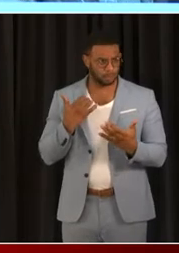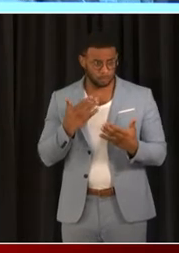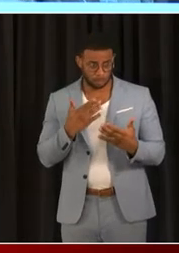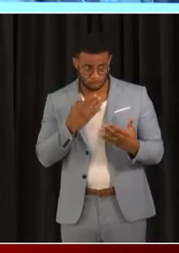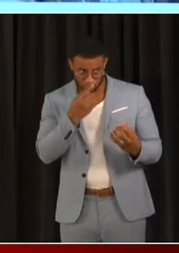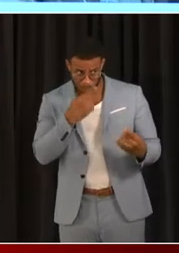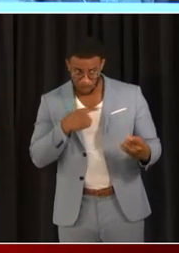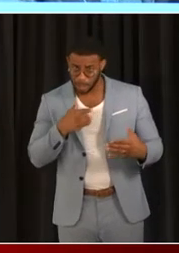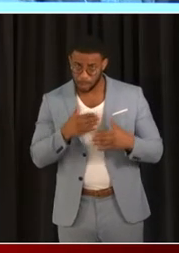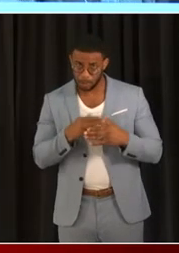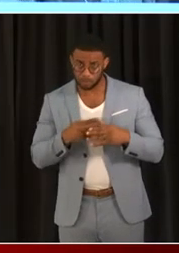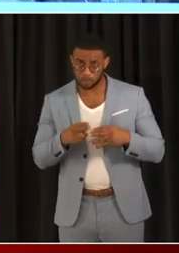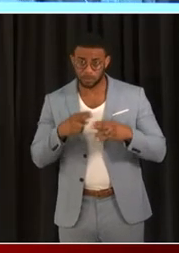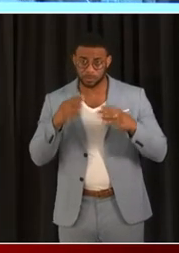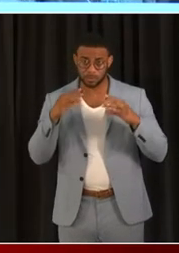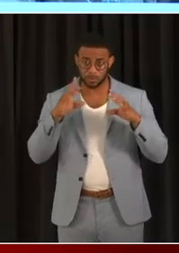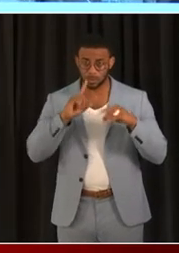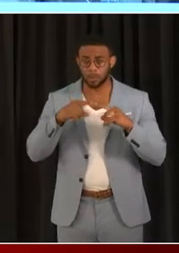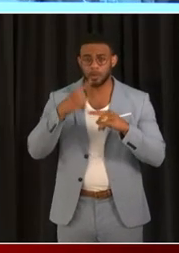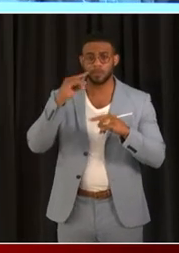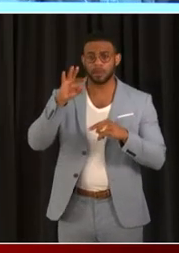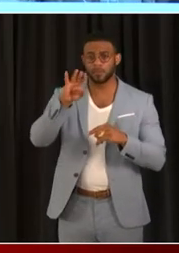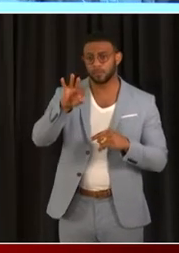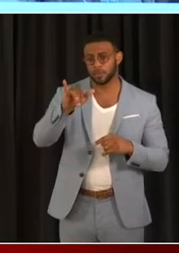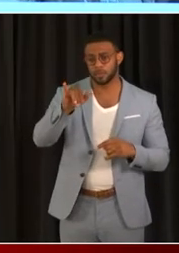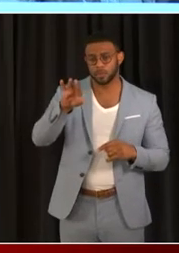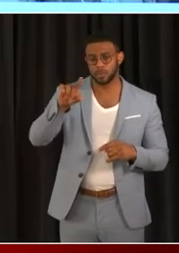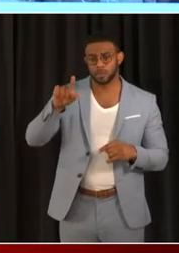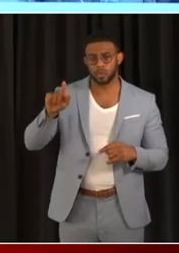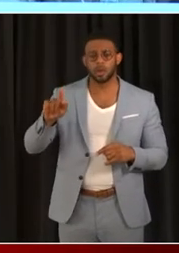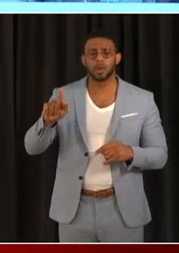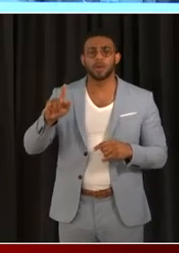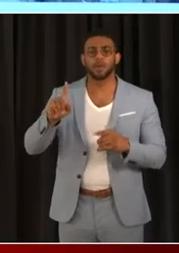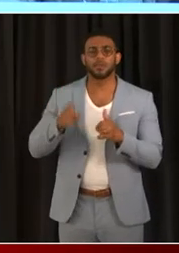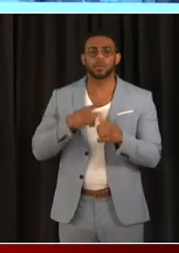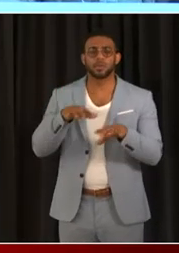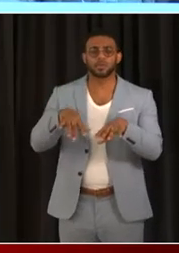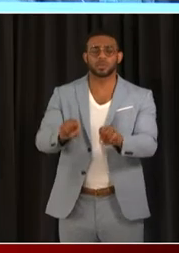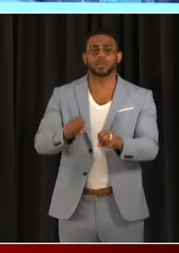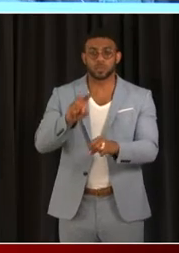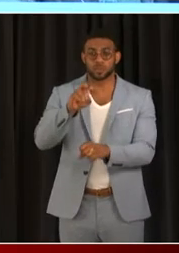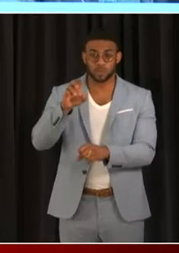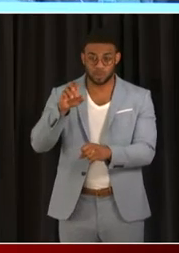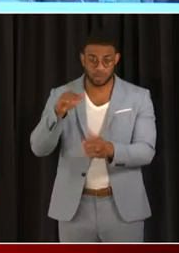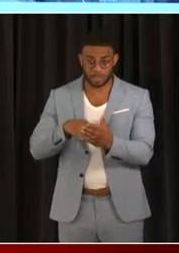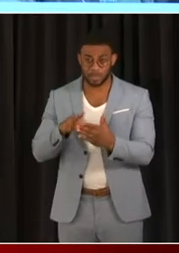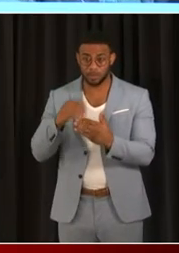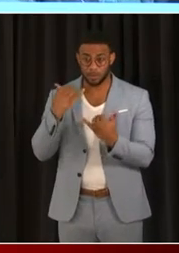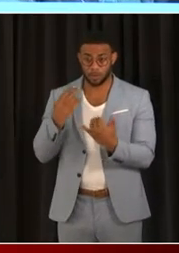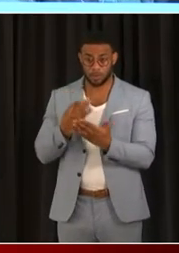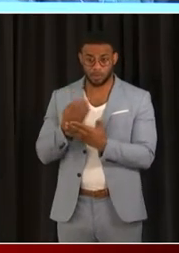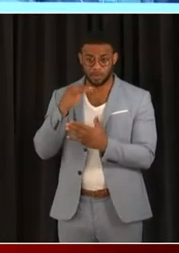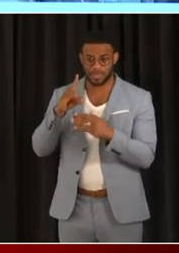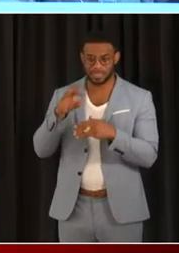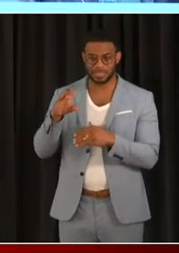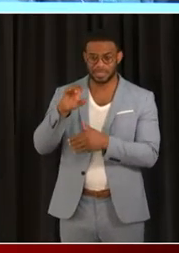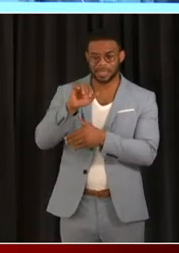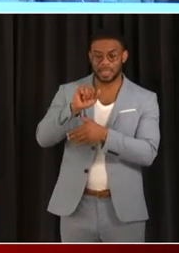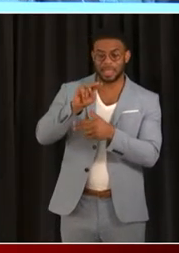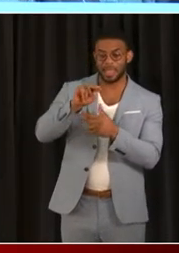could briefly highlight with the fiscal year 21 budget. First, we secured $200,000 in recurring funds for the DC